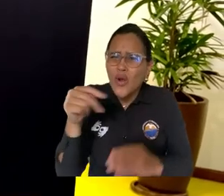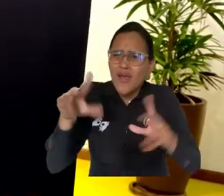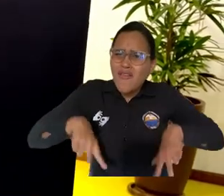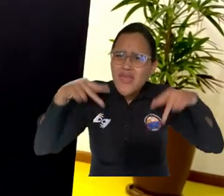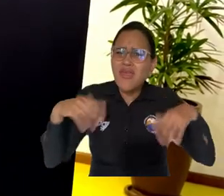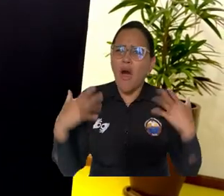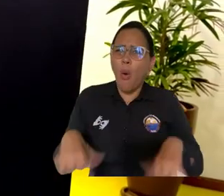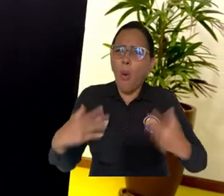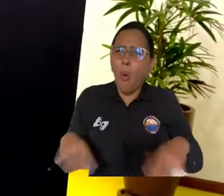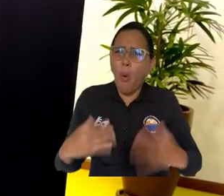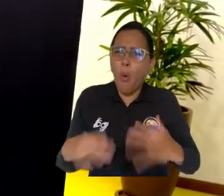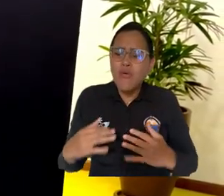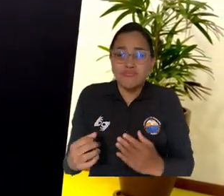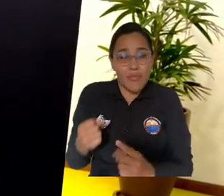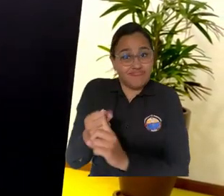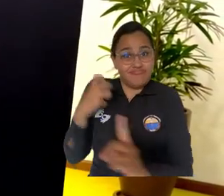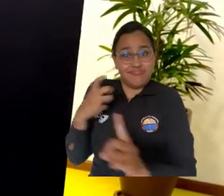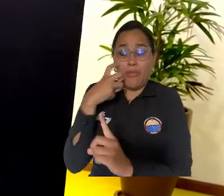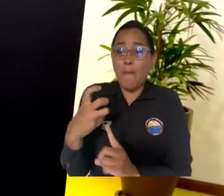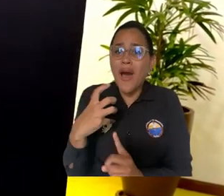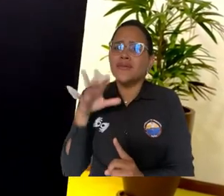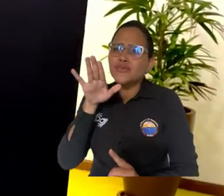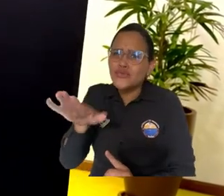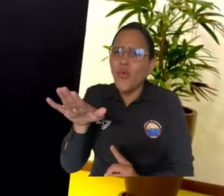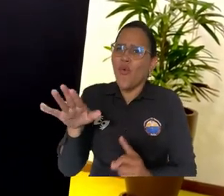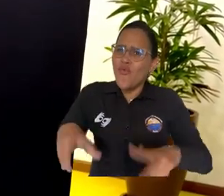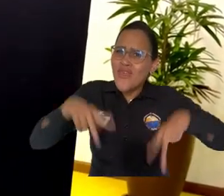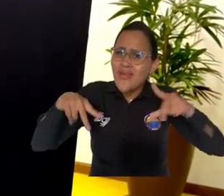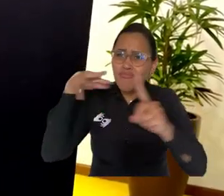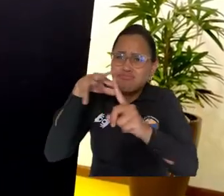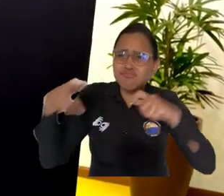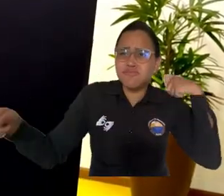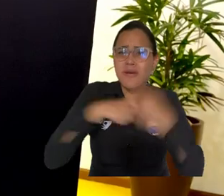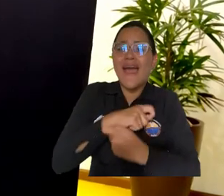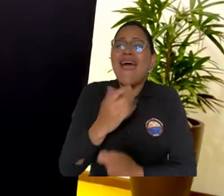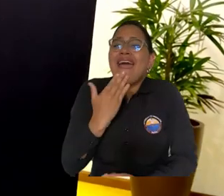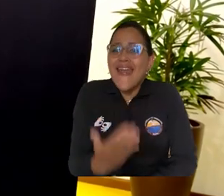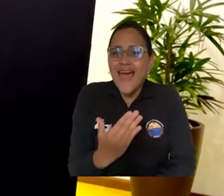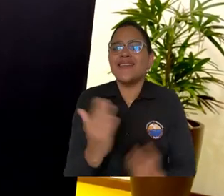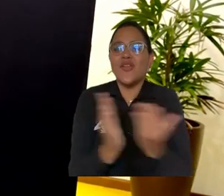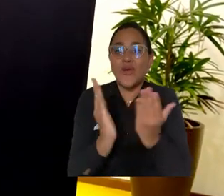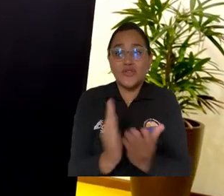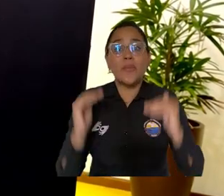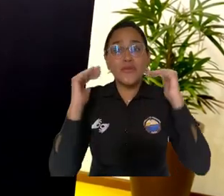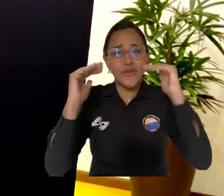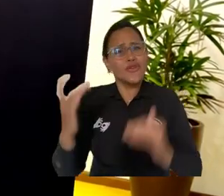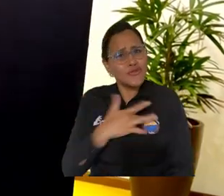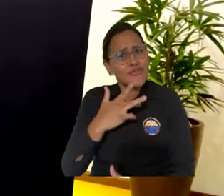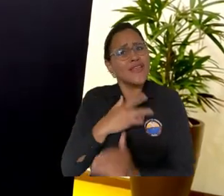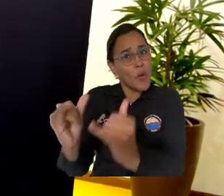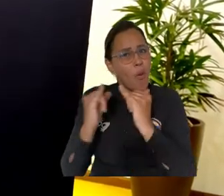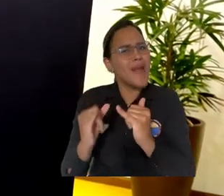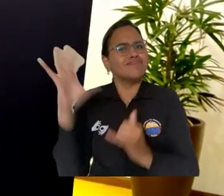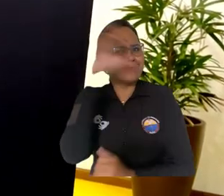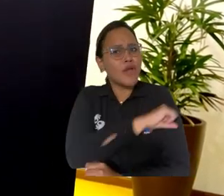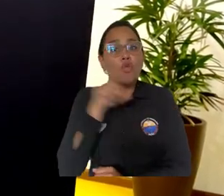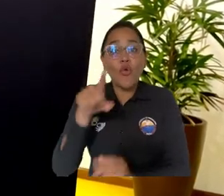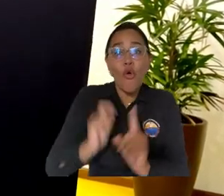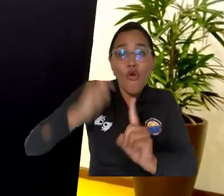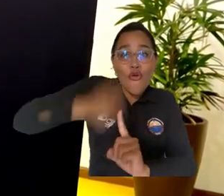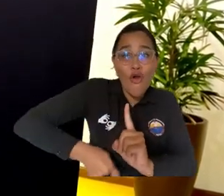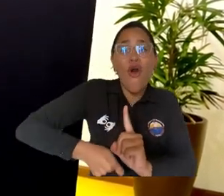job. And I'm inspired by your personal story of how your life was transformed